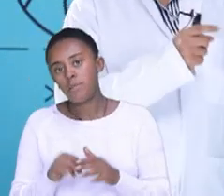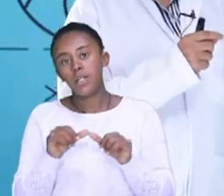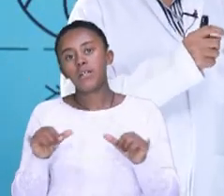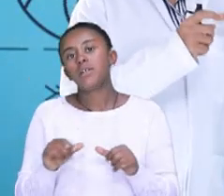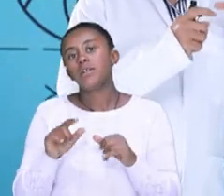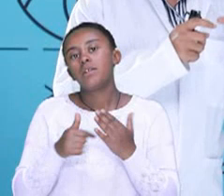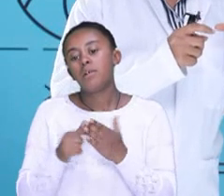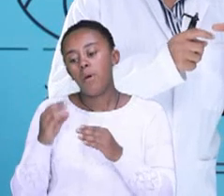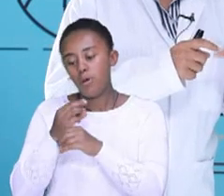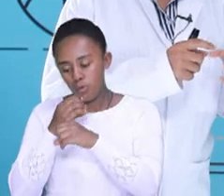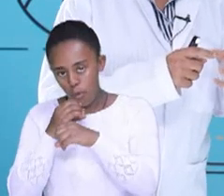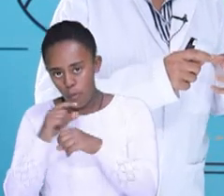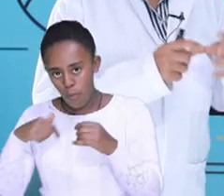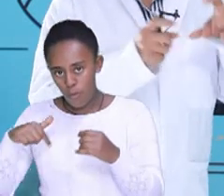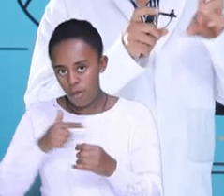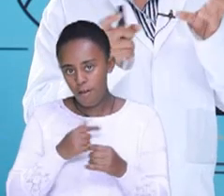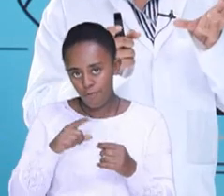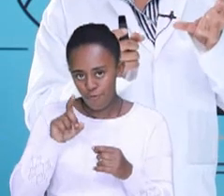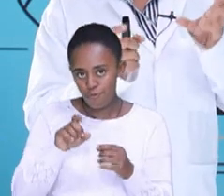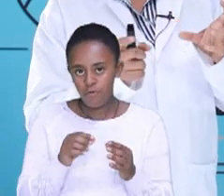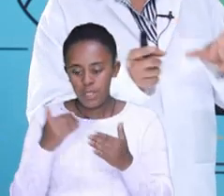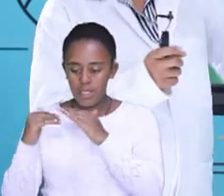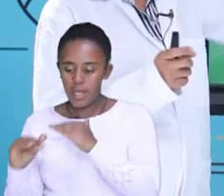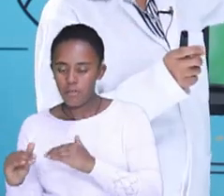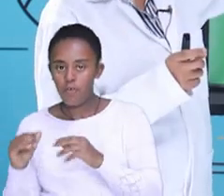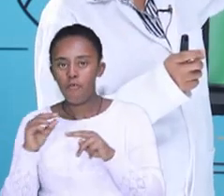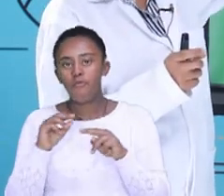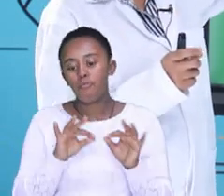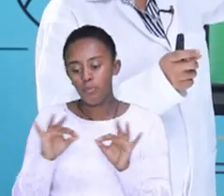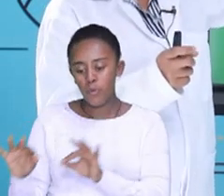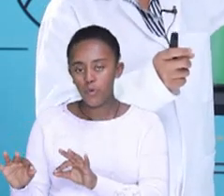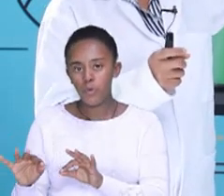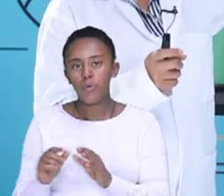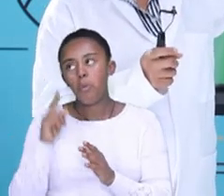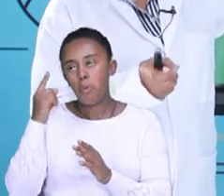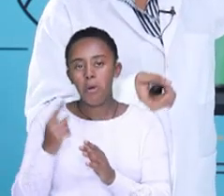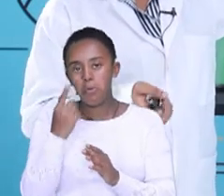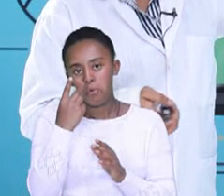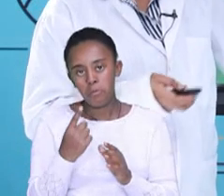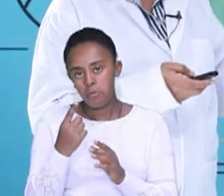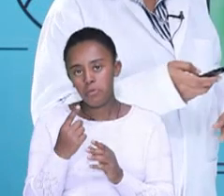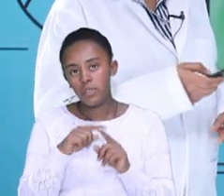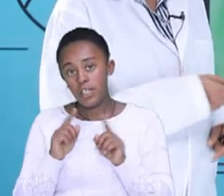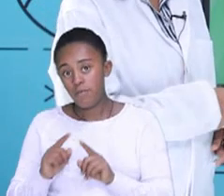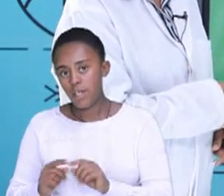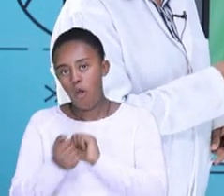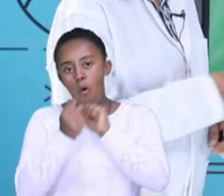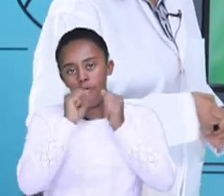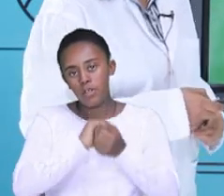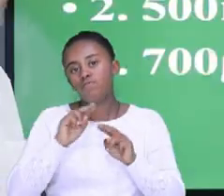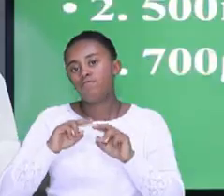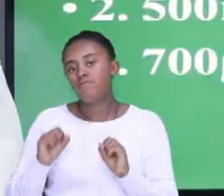microscope, and then we have to put the size of the cells by one of these different